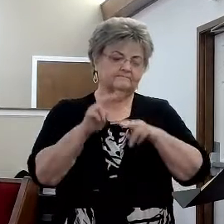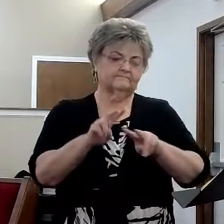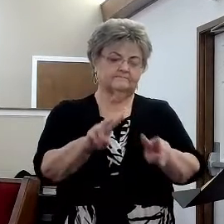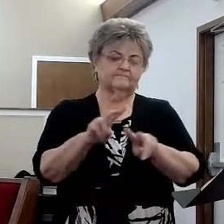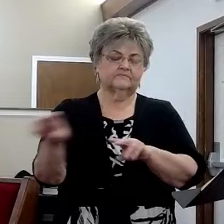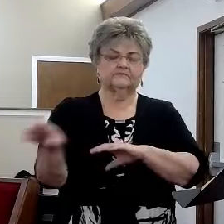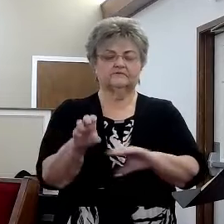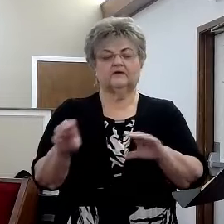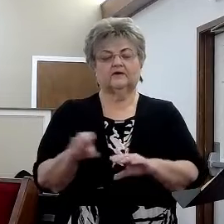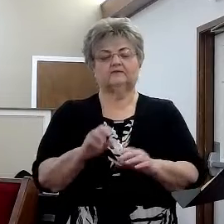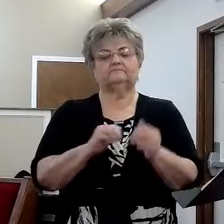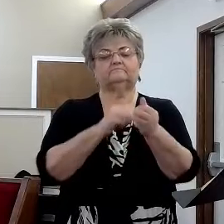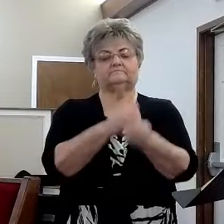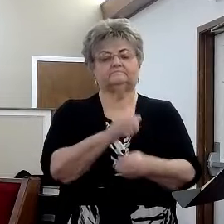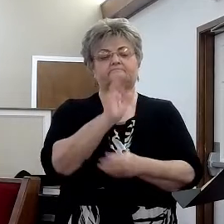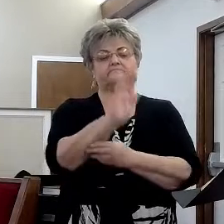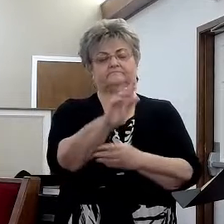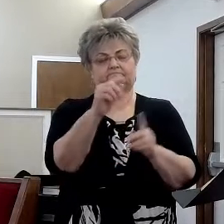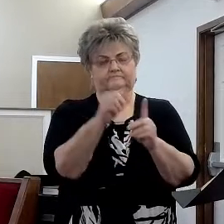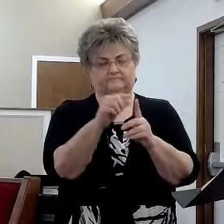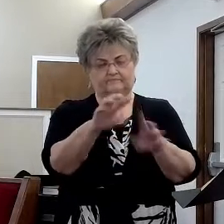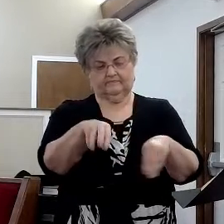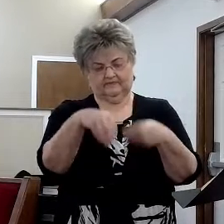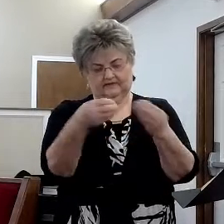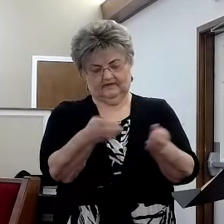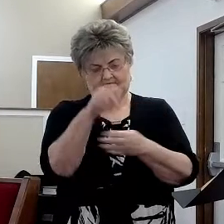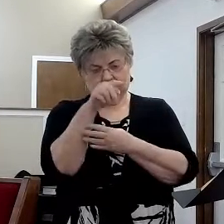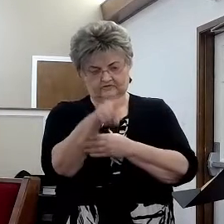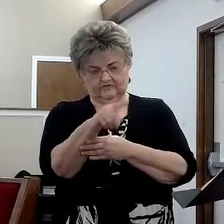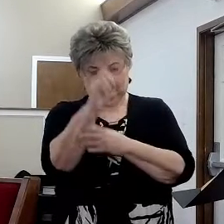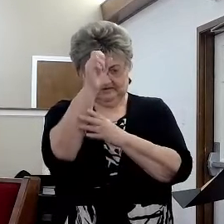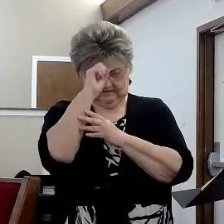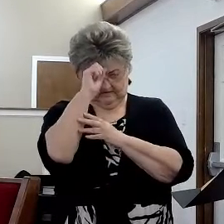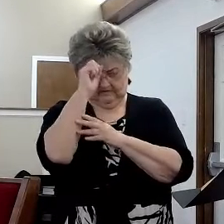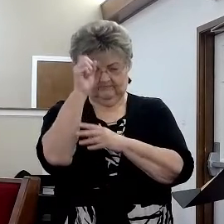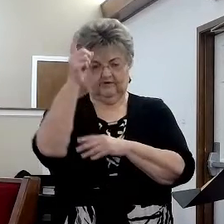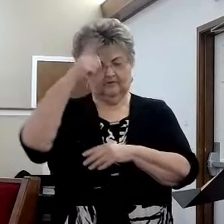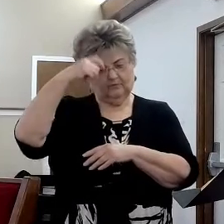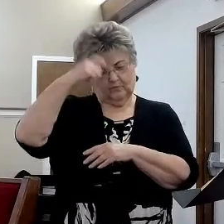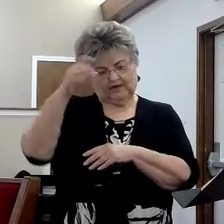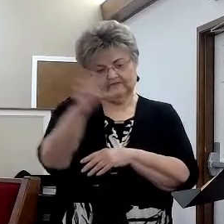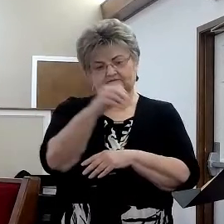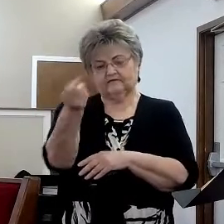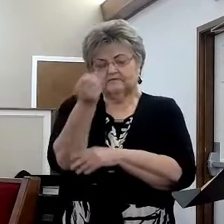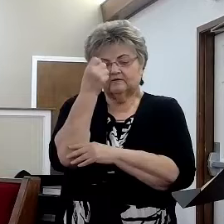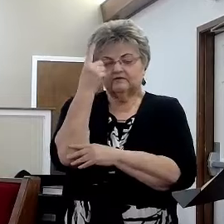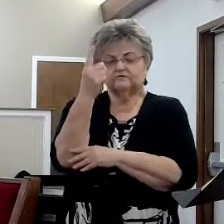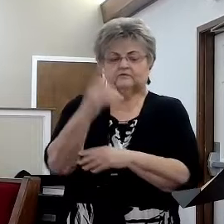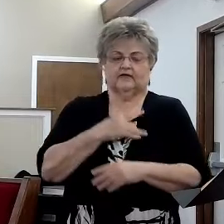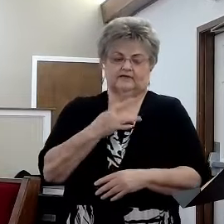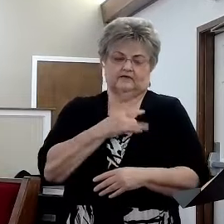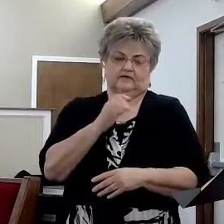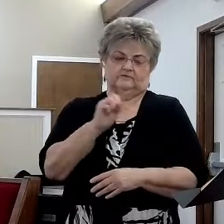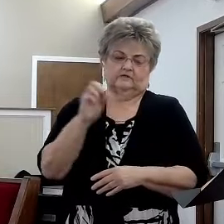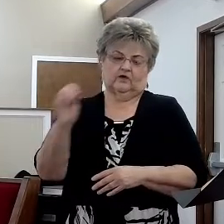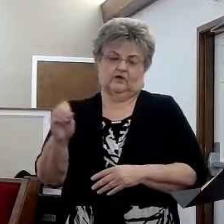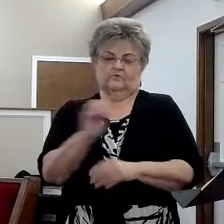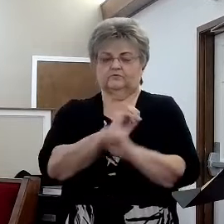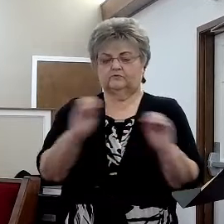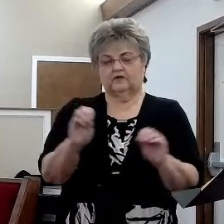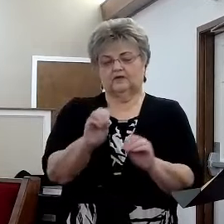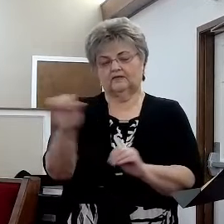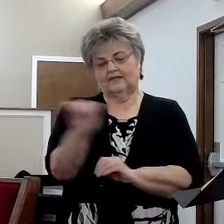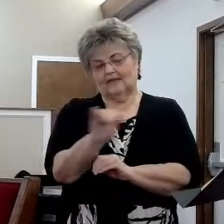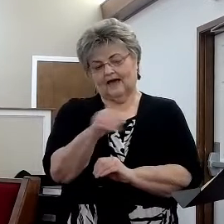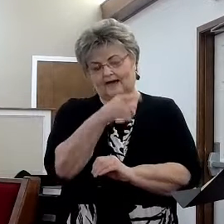to thy words. Lo, I have given thee a wise and an understanding heart, so that there was none like